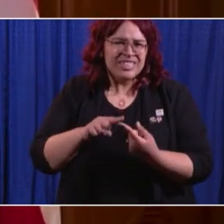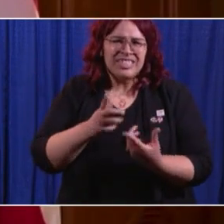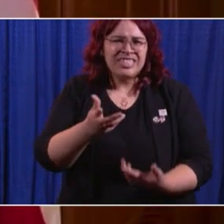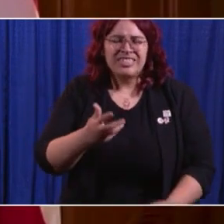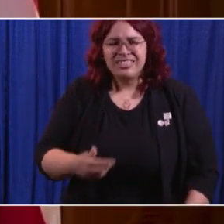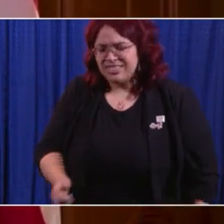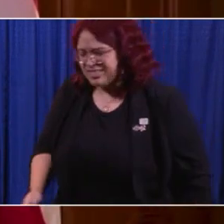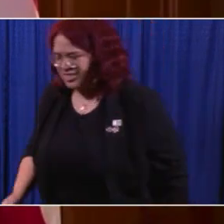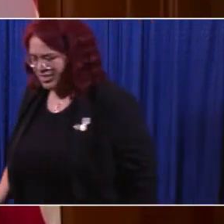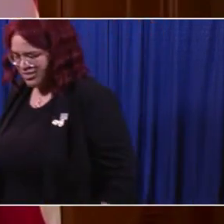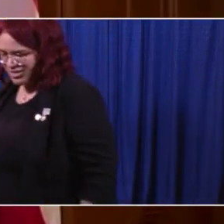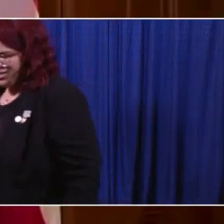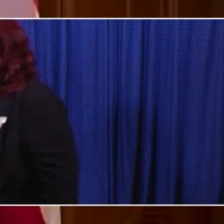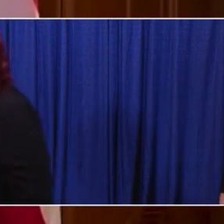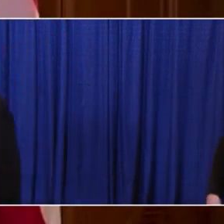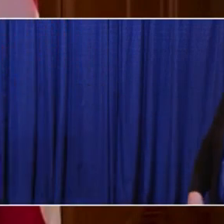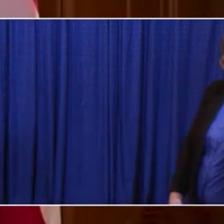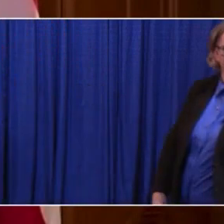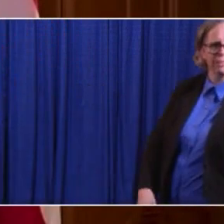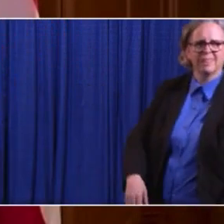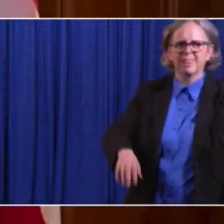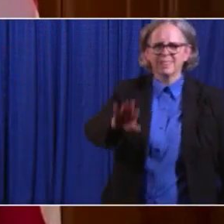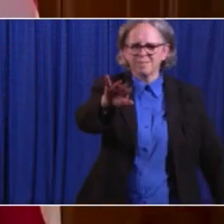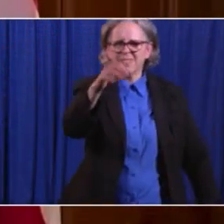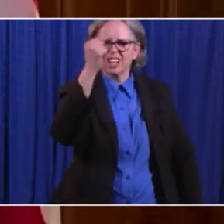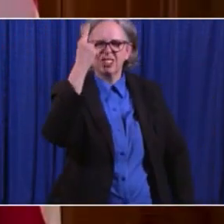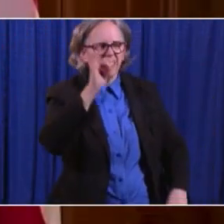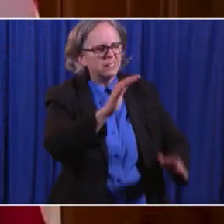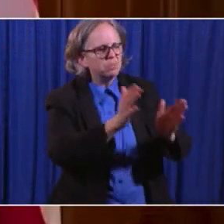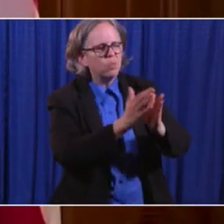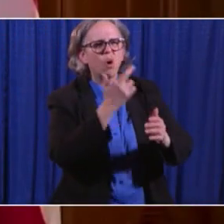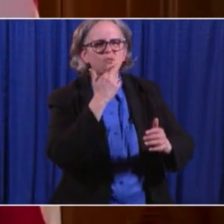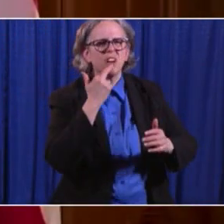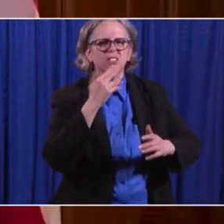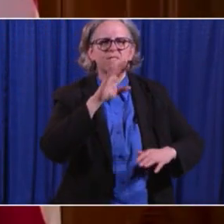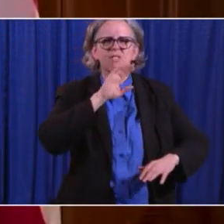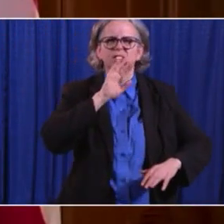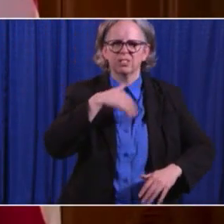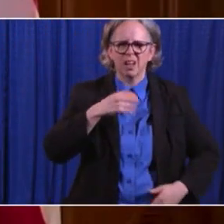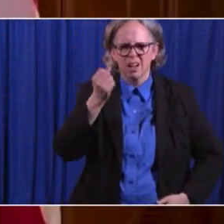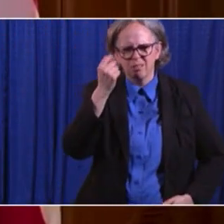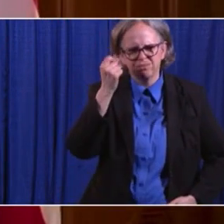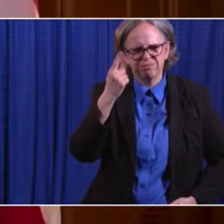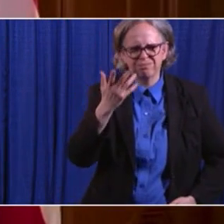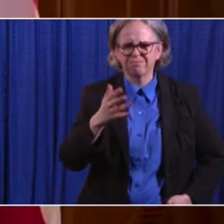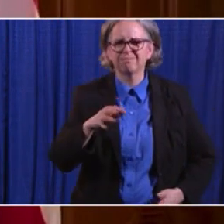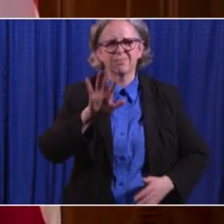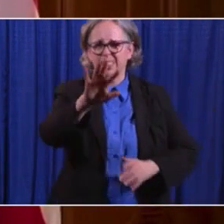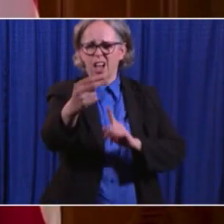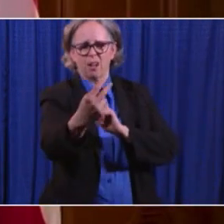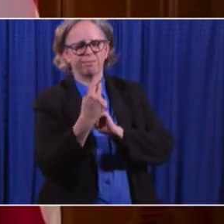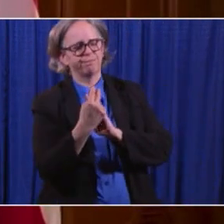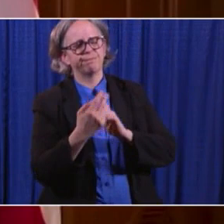I understand that. I understand that position. The reality is